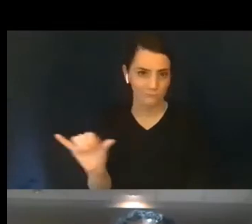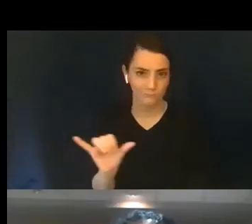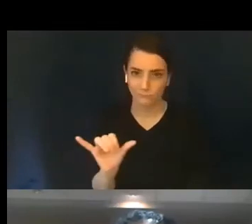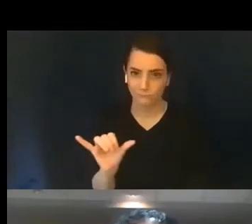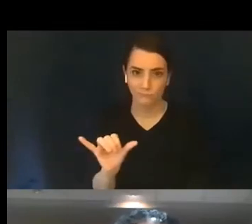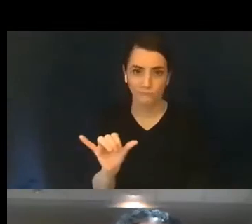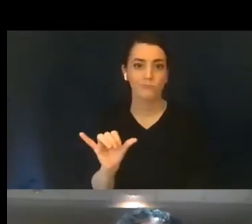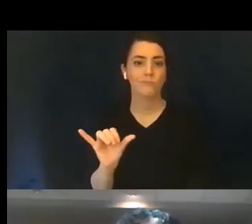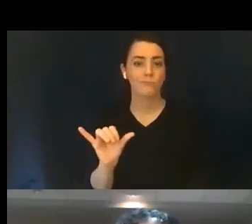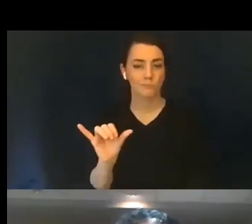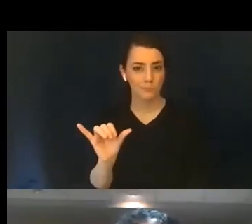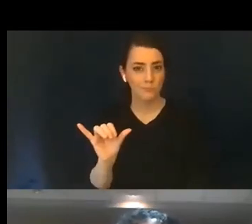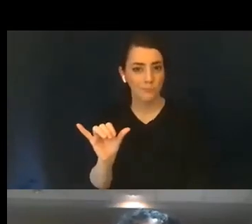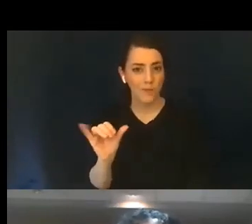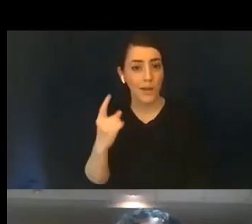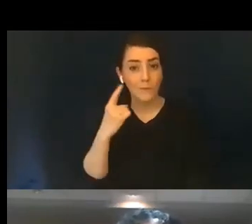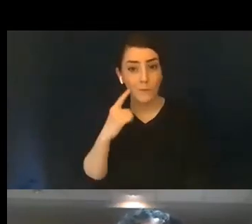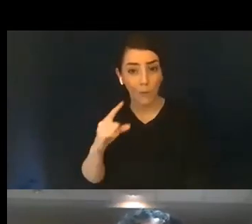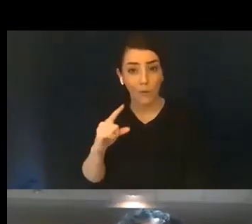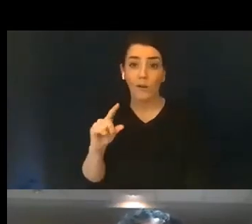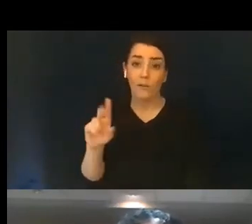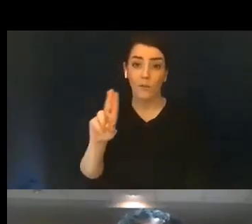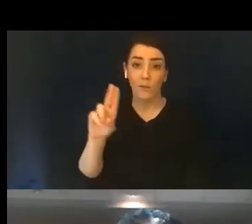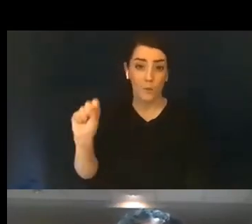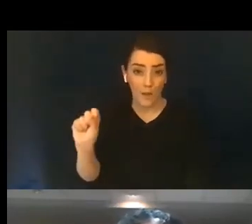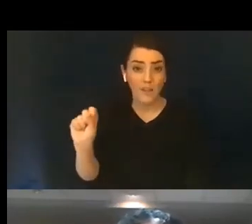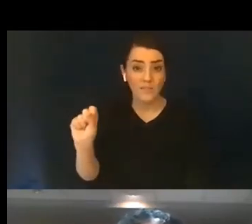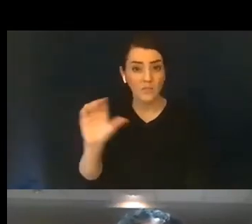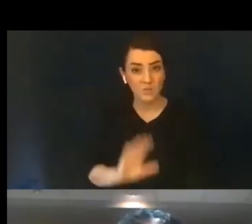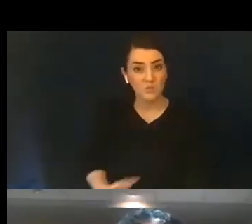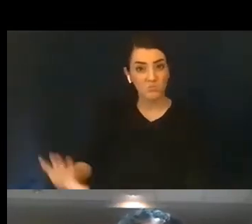extent even throughout the U.S.